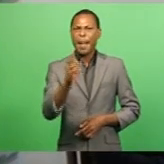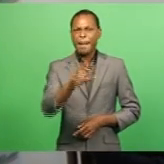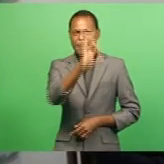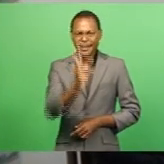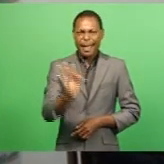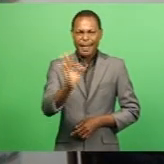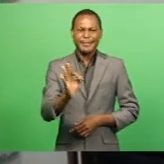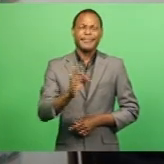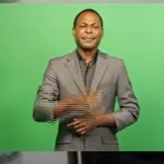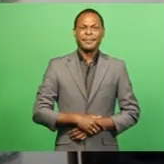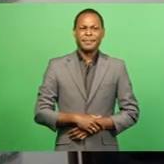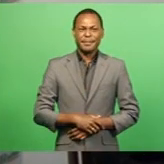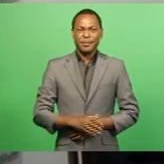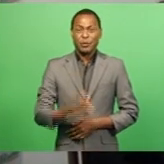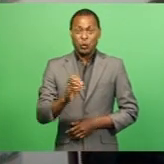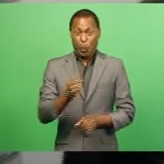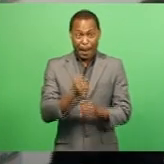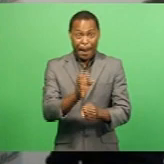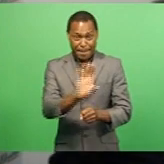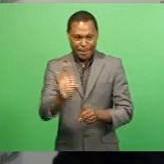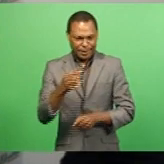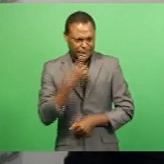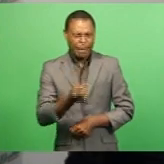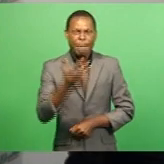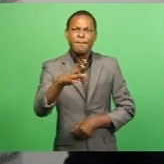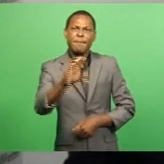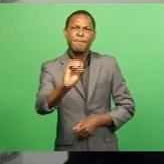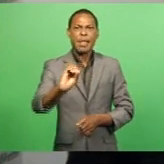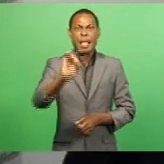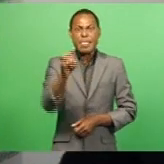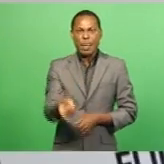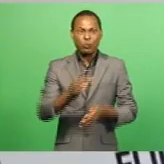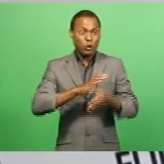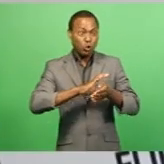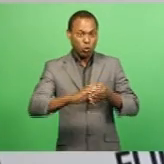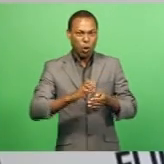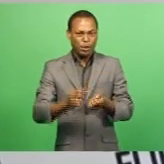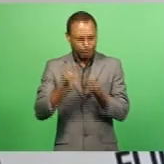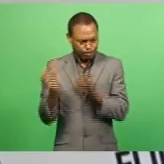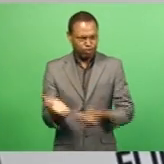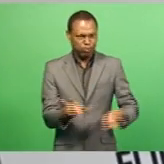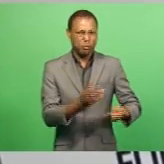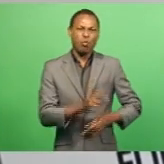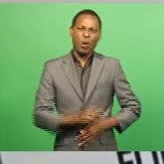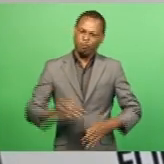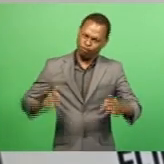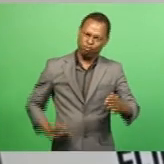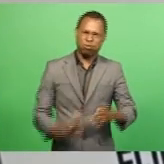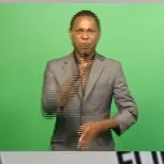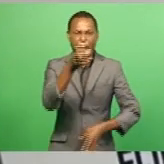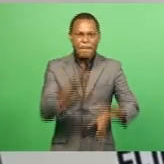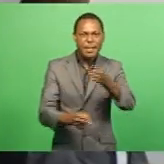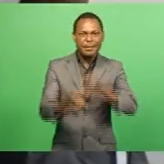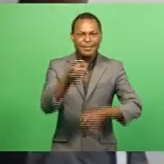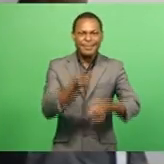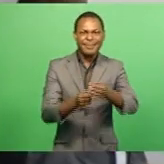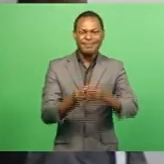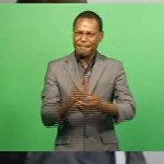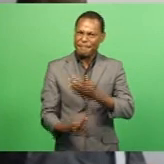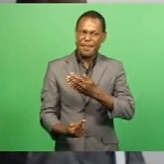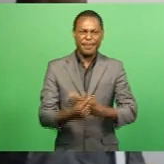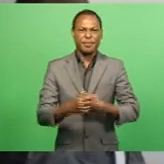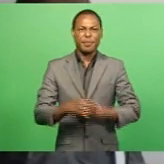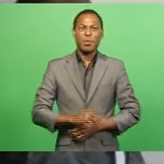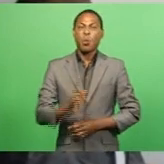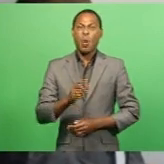Dairy Limited today granted $350,000 to FCDCL to boost national milk production. The grant is to